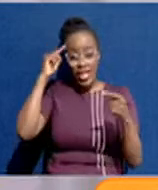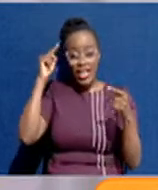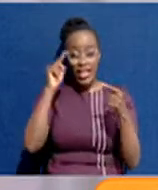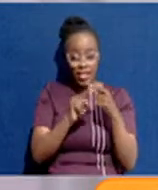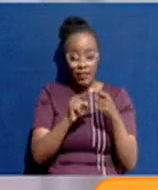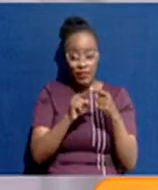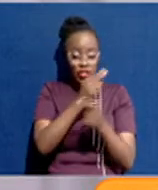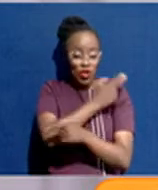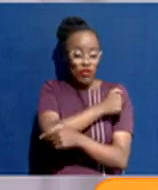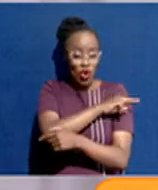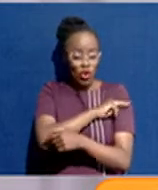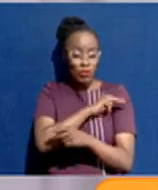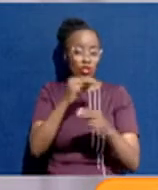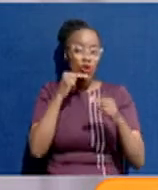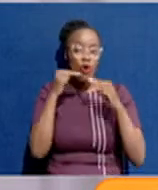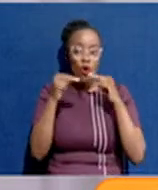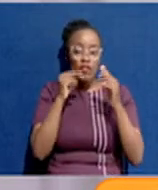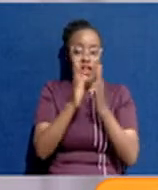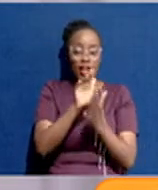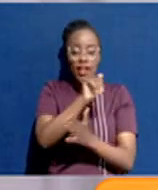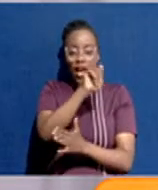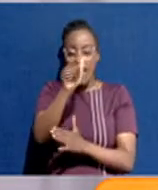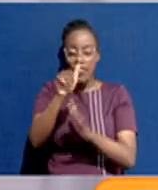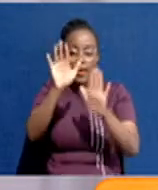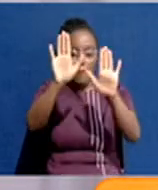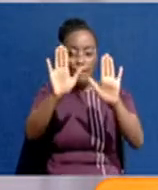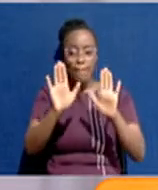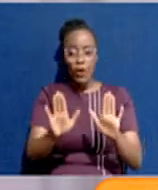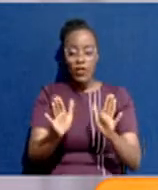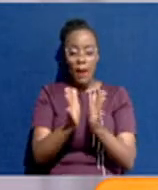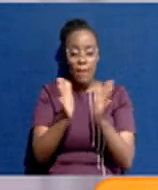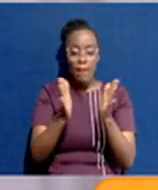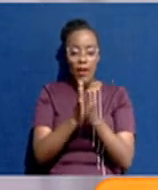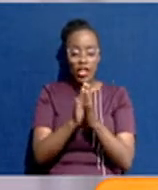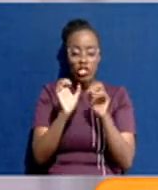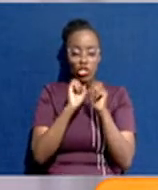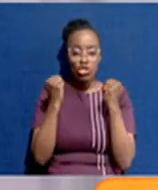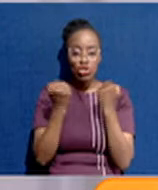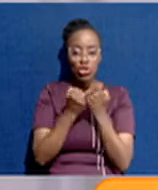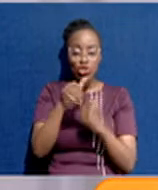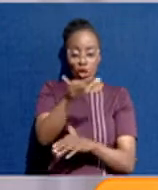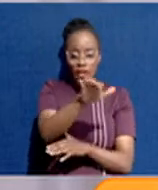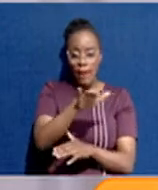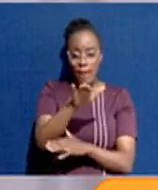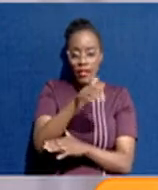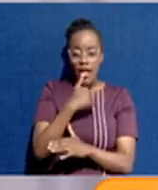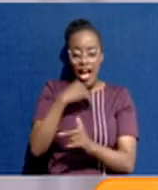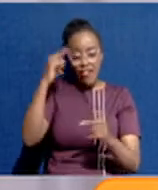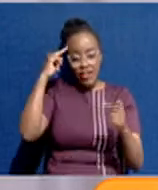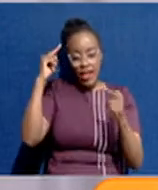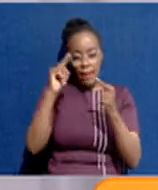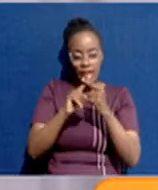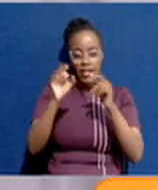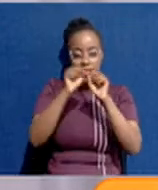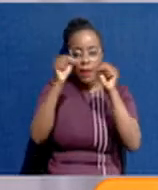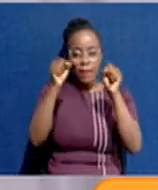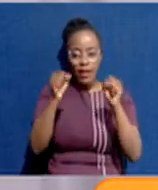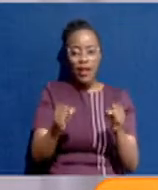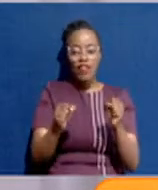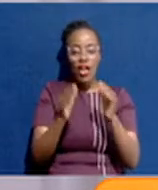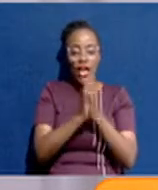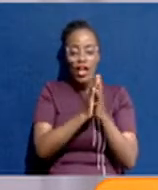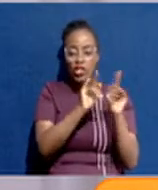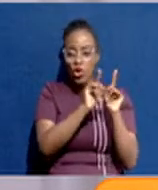of hospitals, hotels, and other vital public and social spaces, are deliberate, systematic,